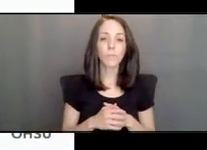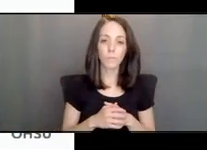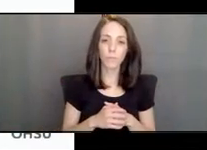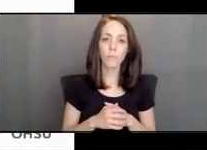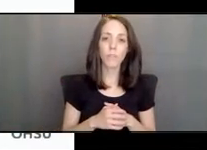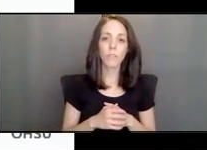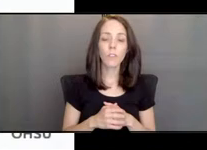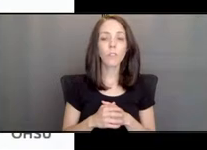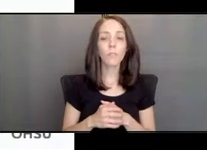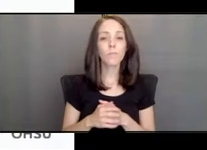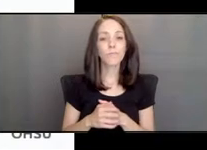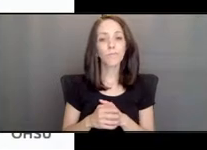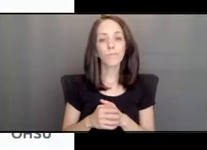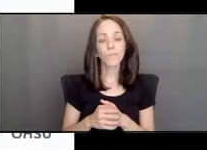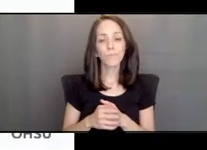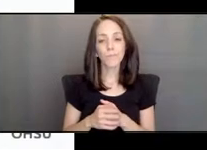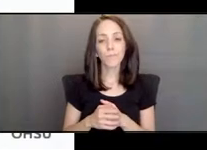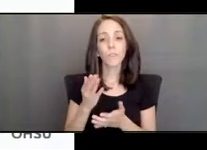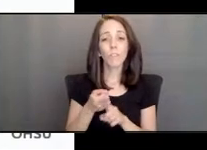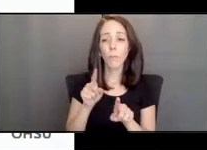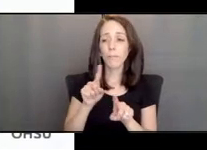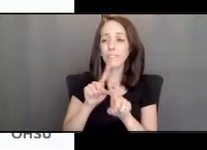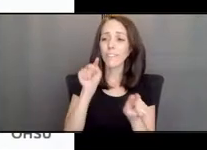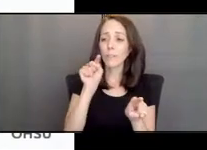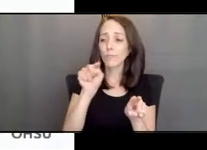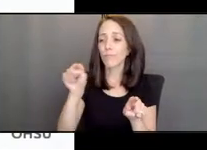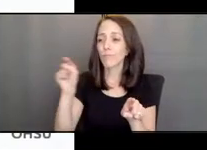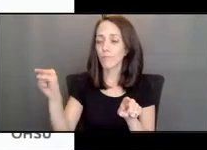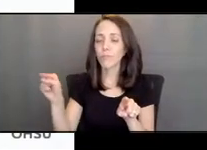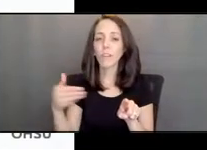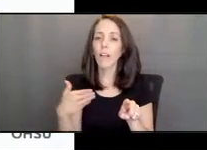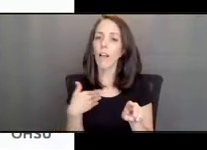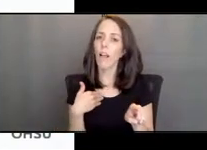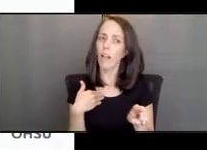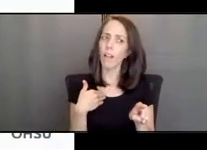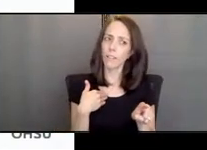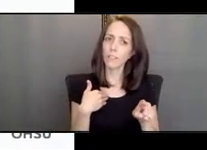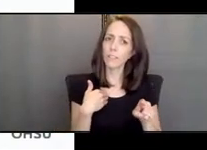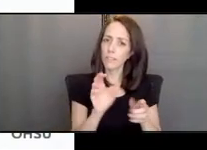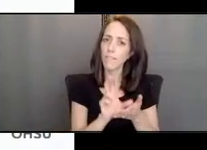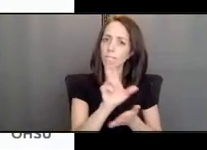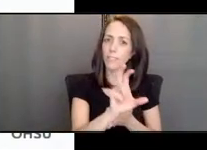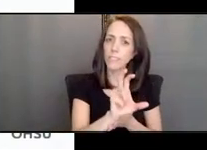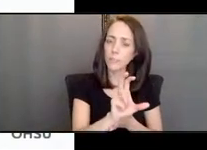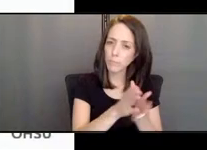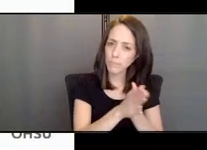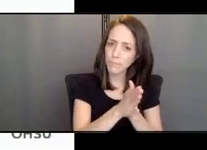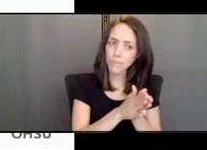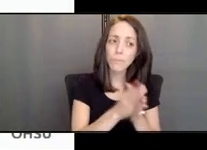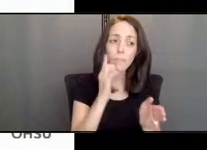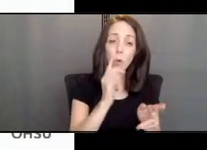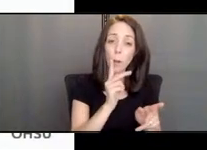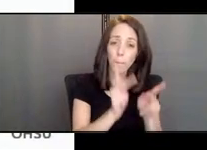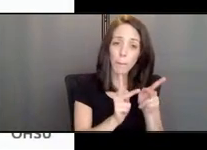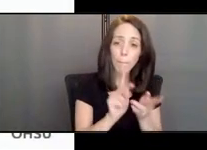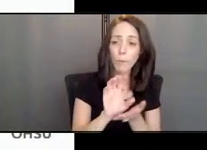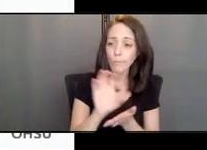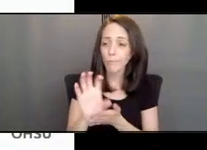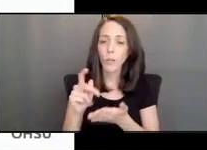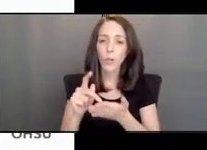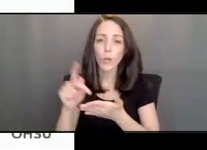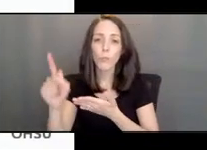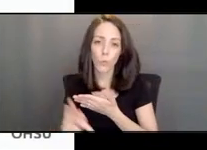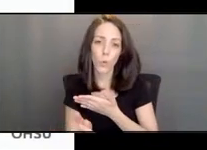gifts, this growth sustained a robust level of investment in people and programs, and to a lesser extent, in